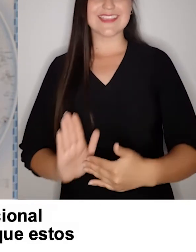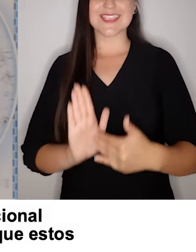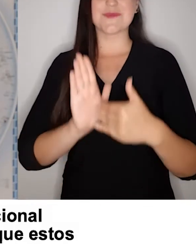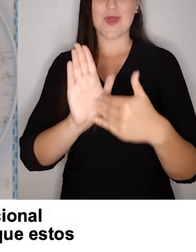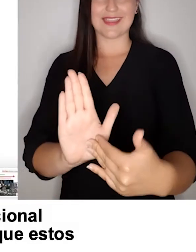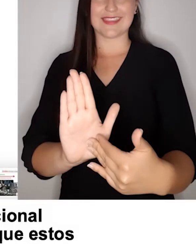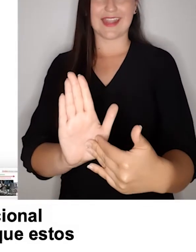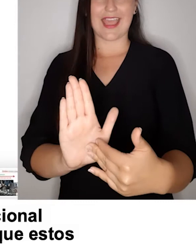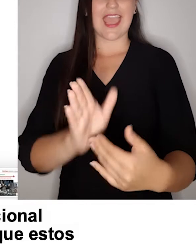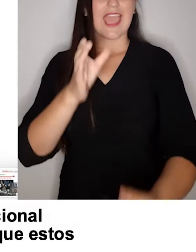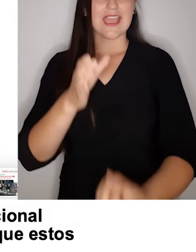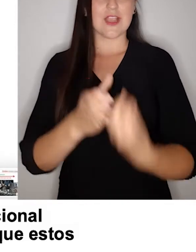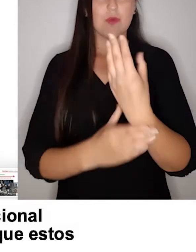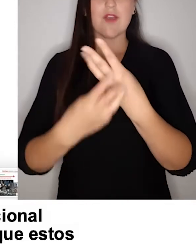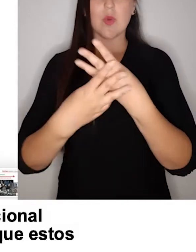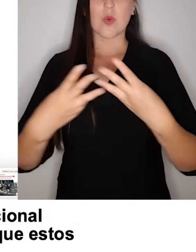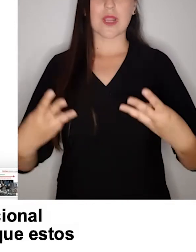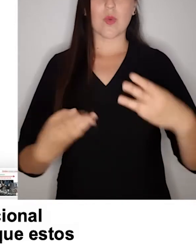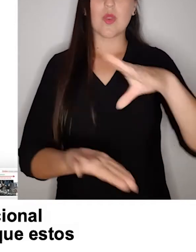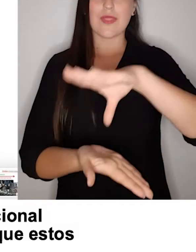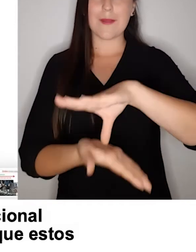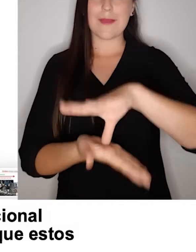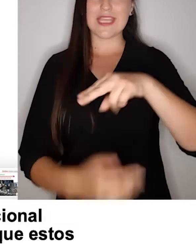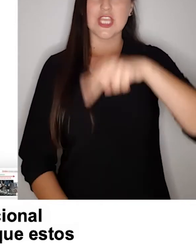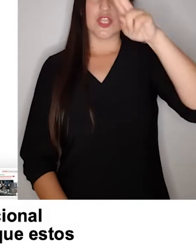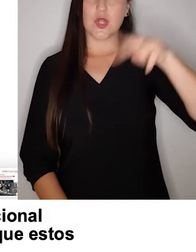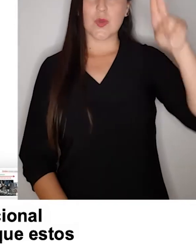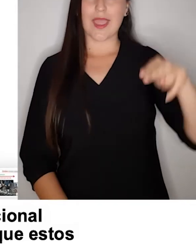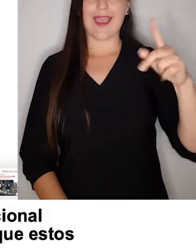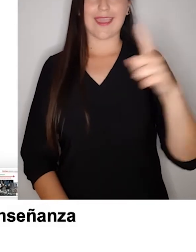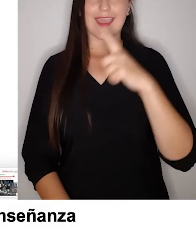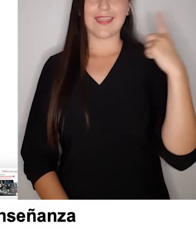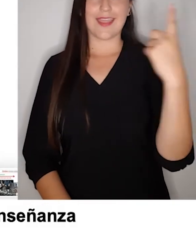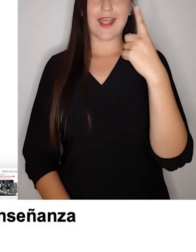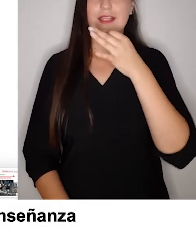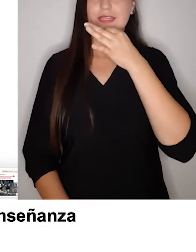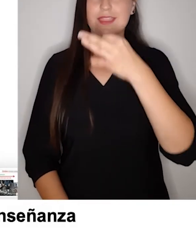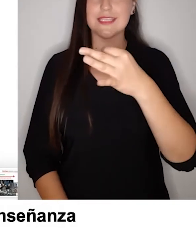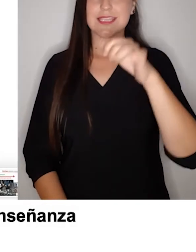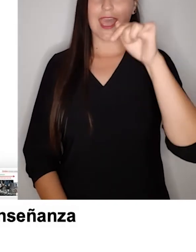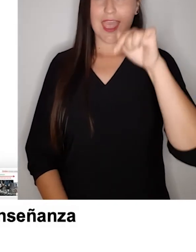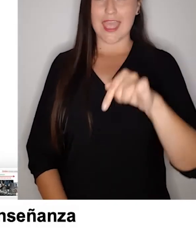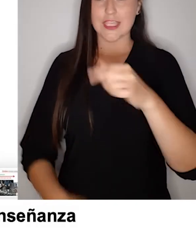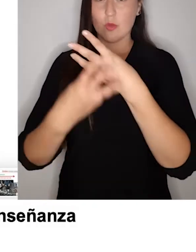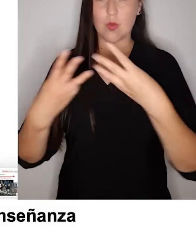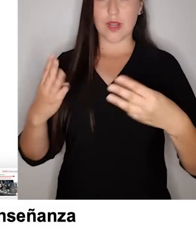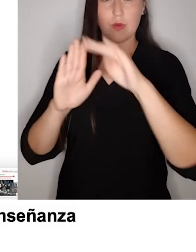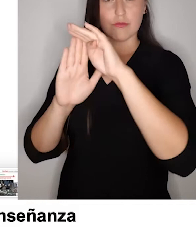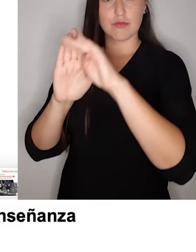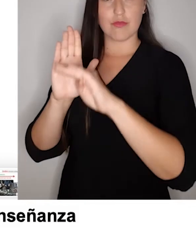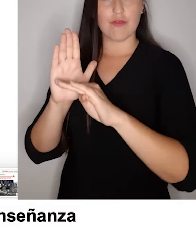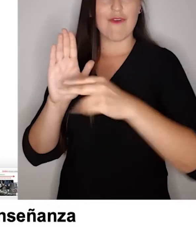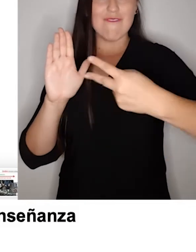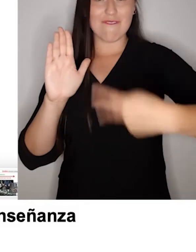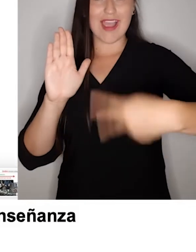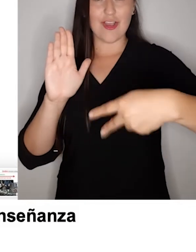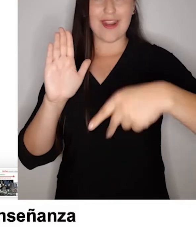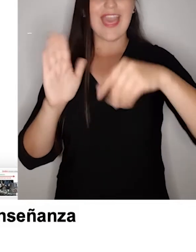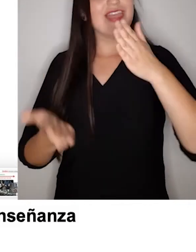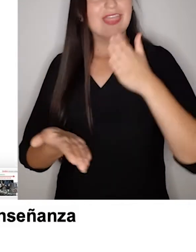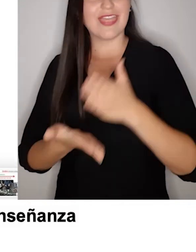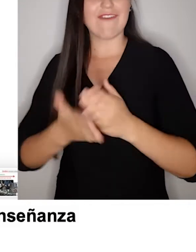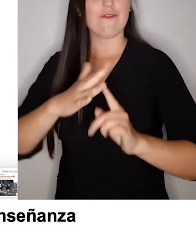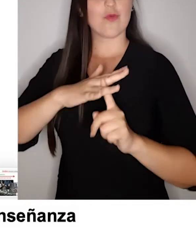new national school curriculum. The general part states that these values shall be the foundation of the training and of the